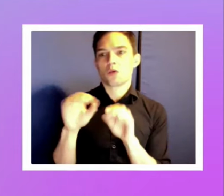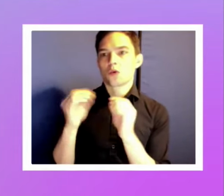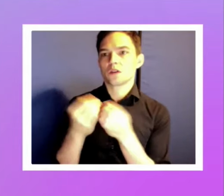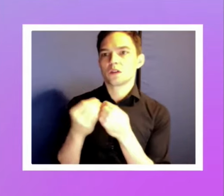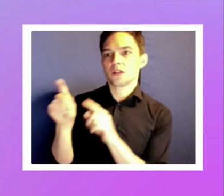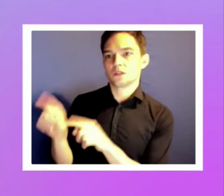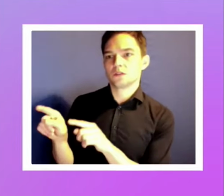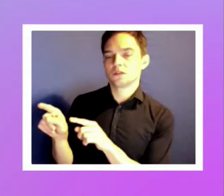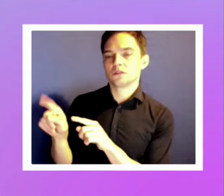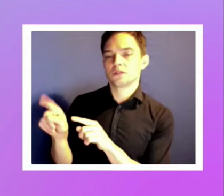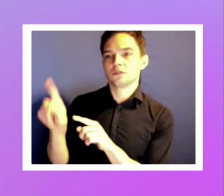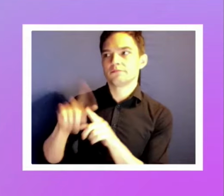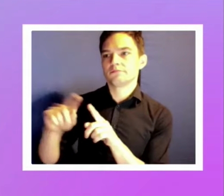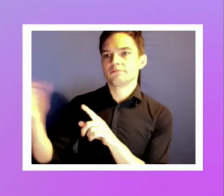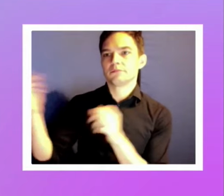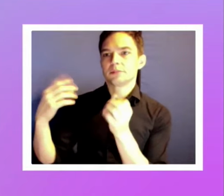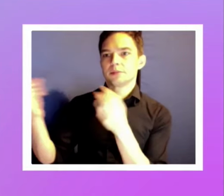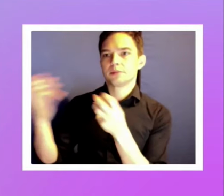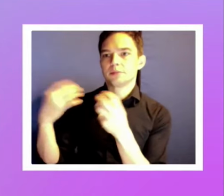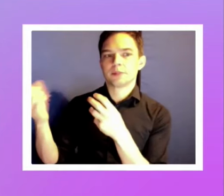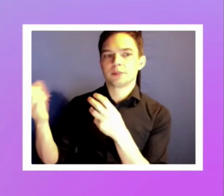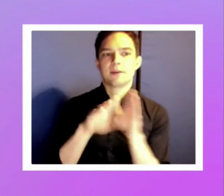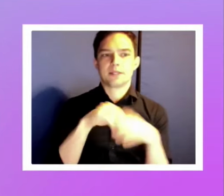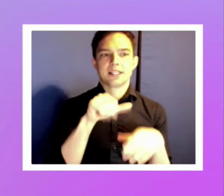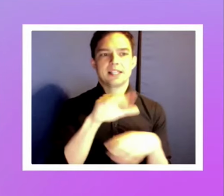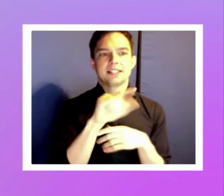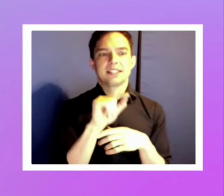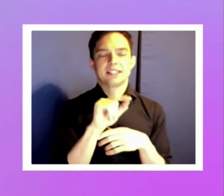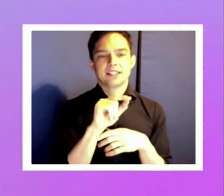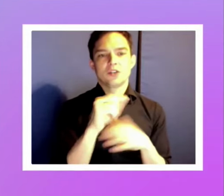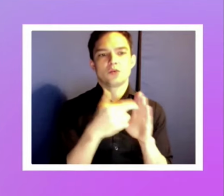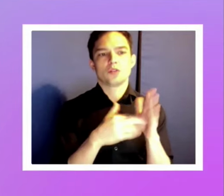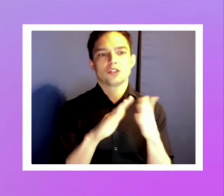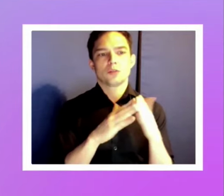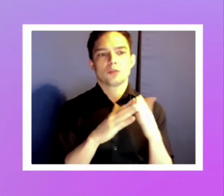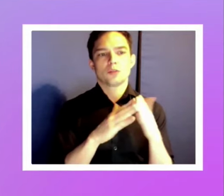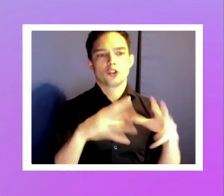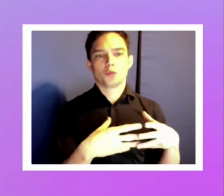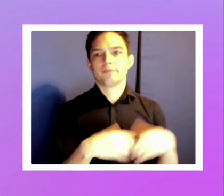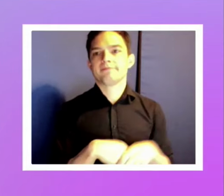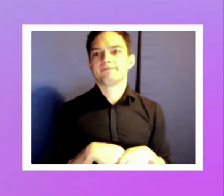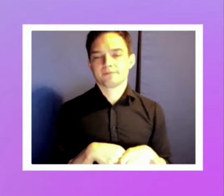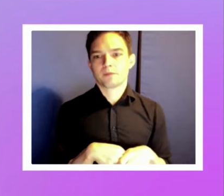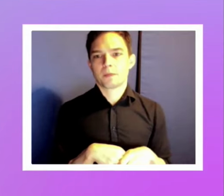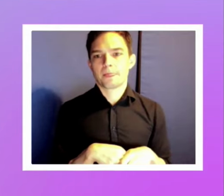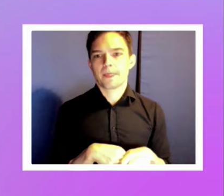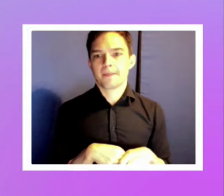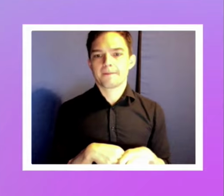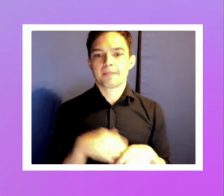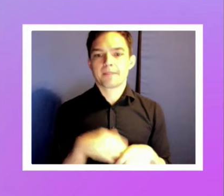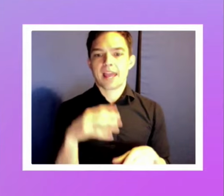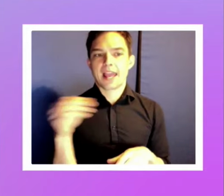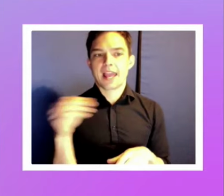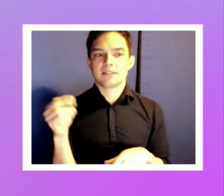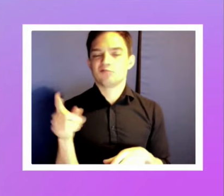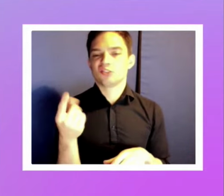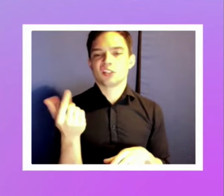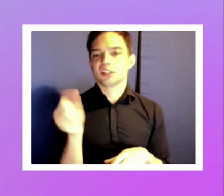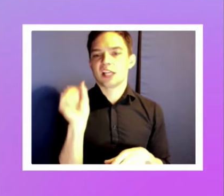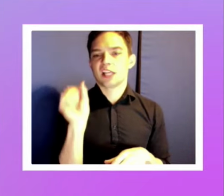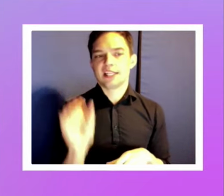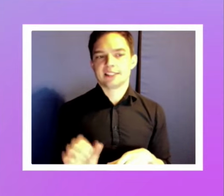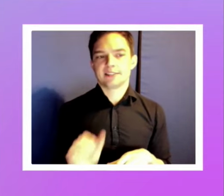organizations. They're developed in the ACT Rules community group, and so just to list them